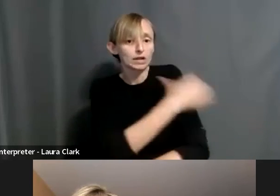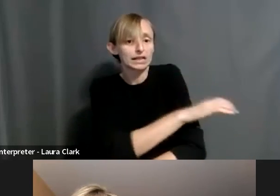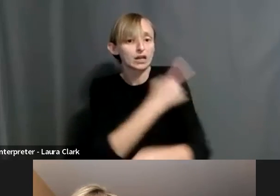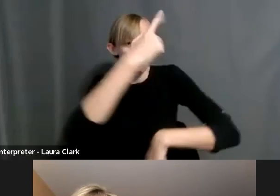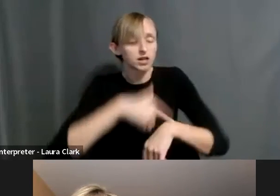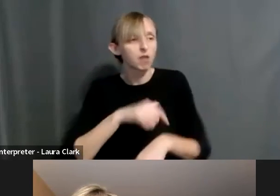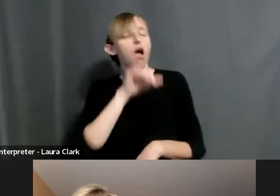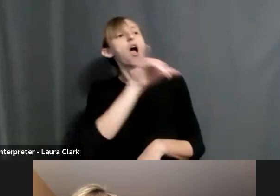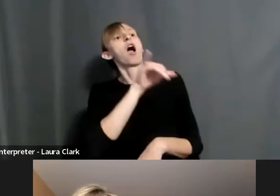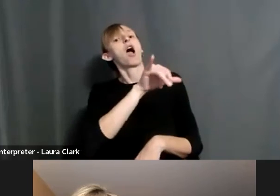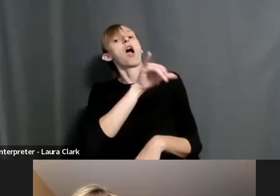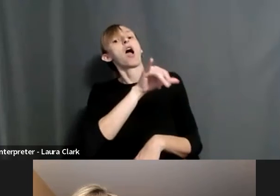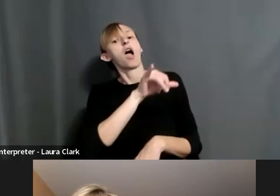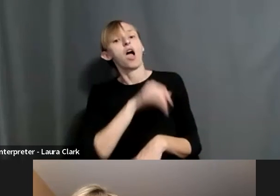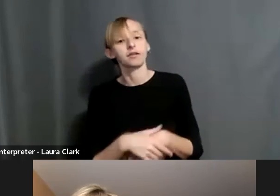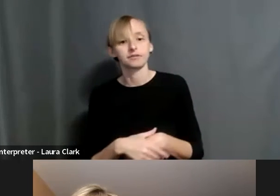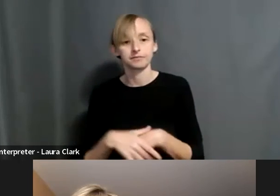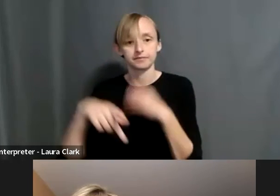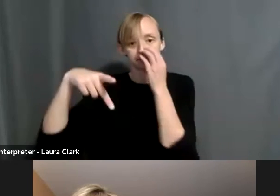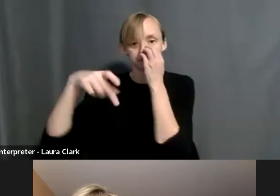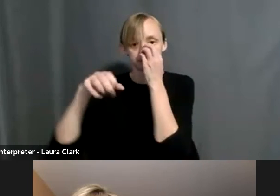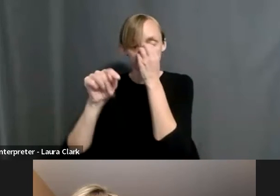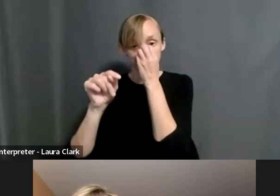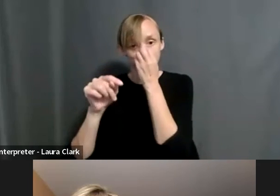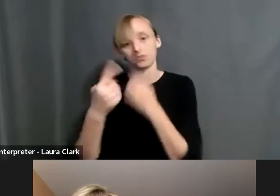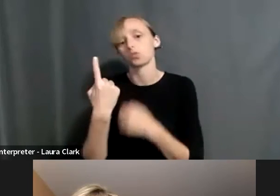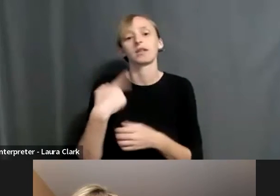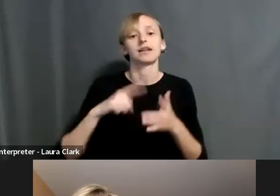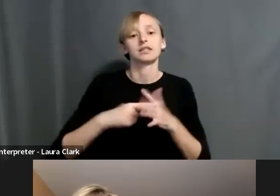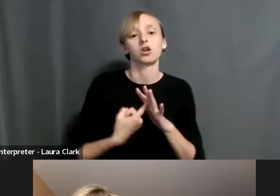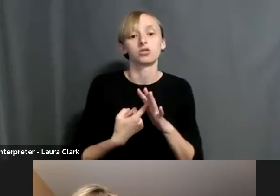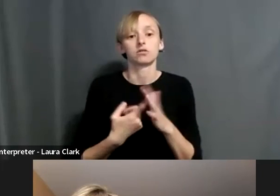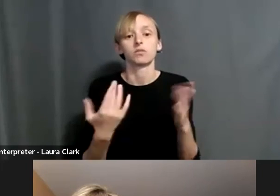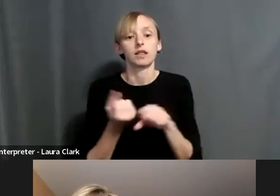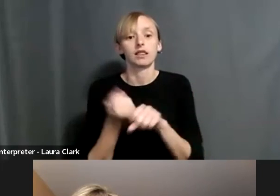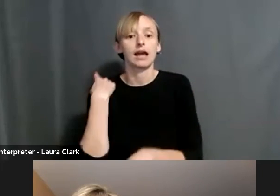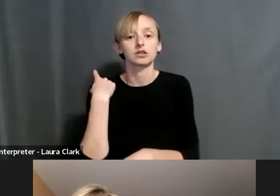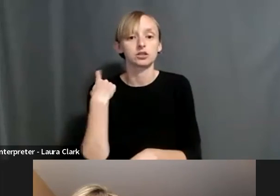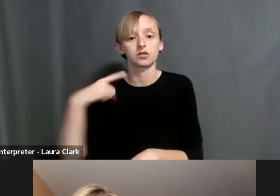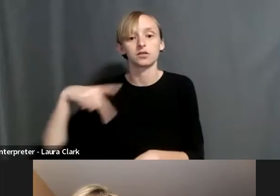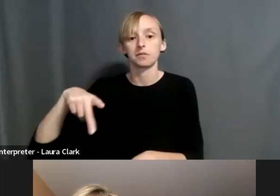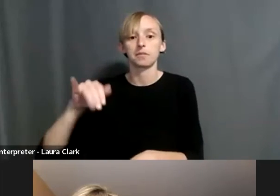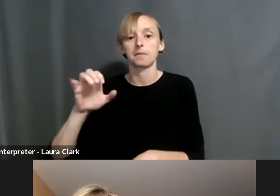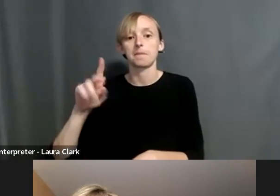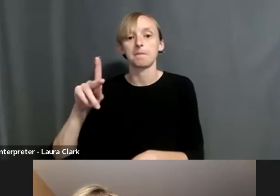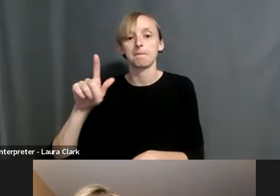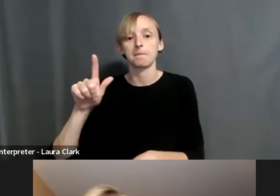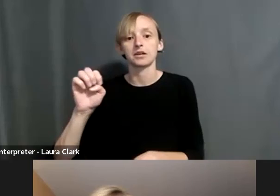So one thing that I started though was last year, or around there, was the pickleball, like Jocelyn was